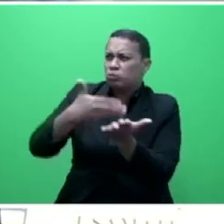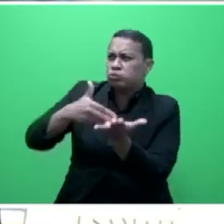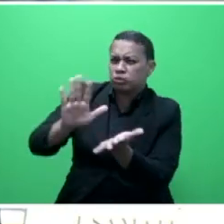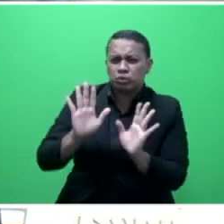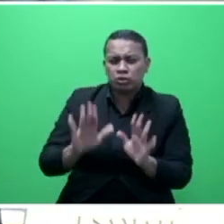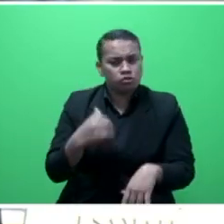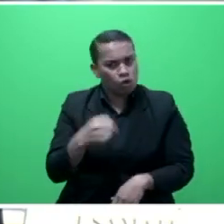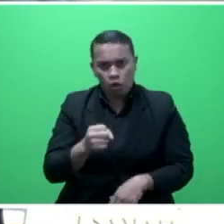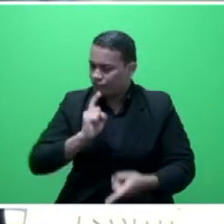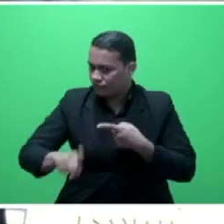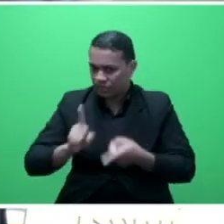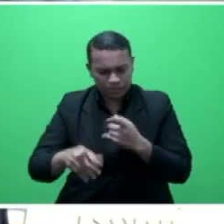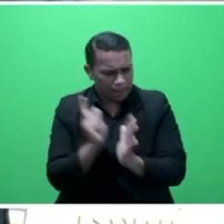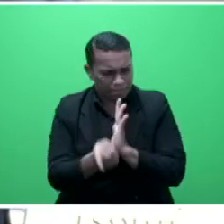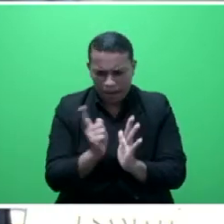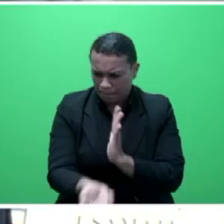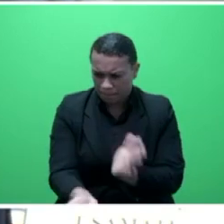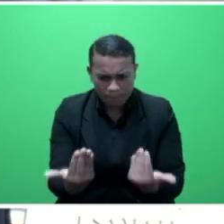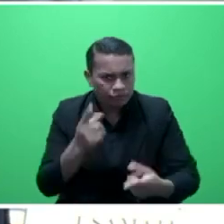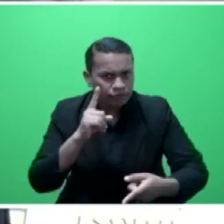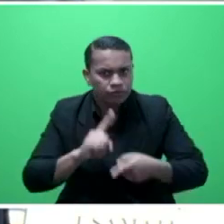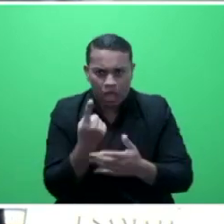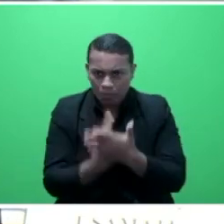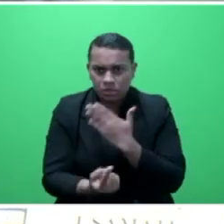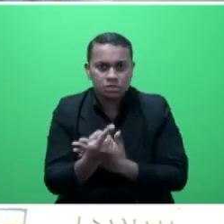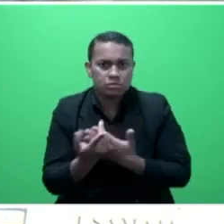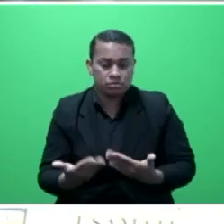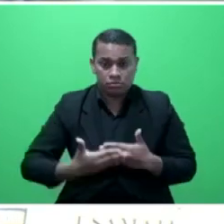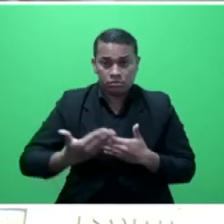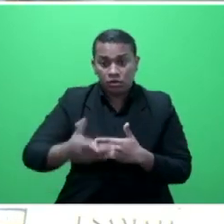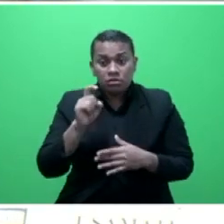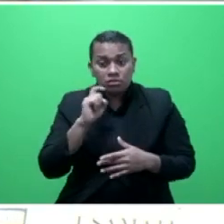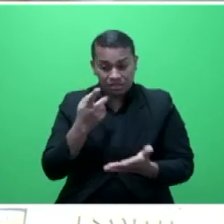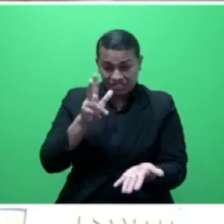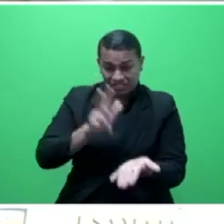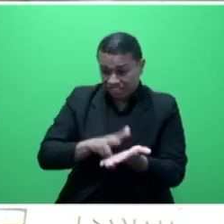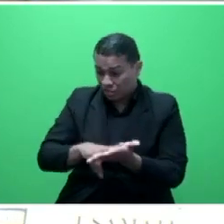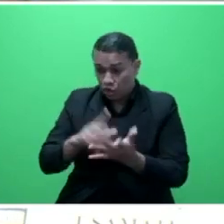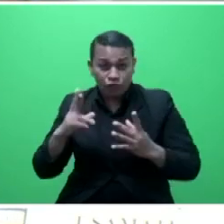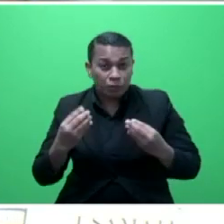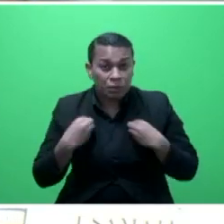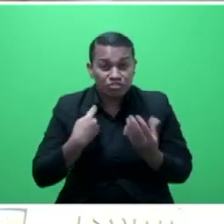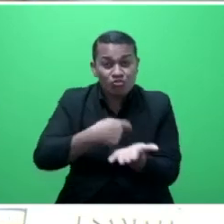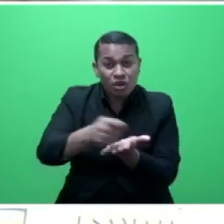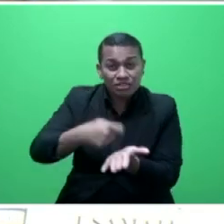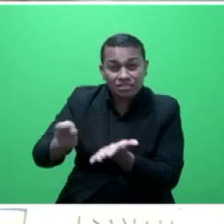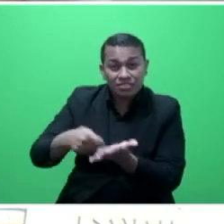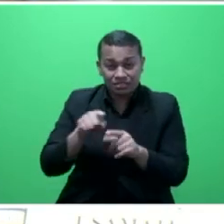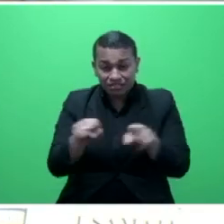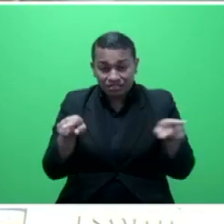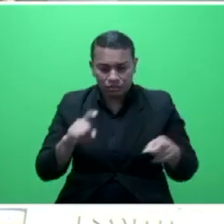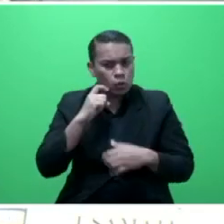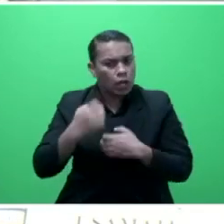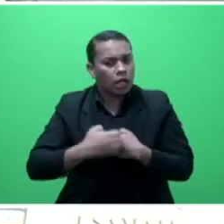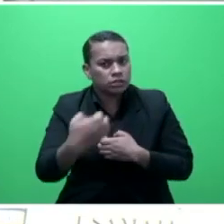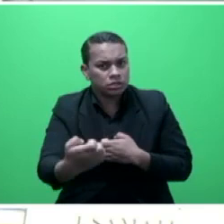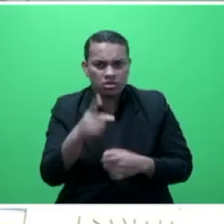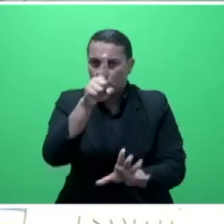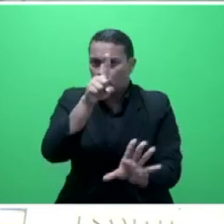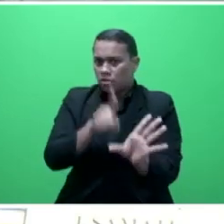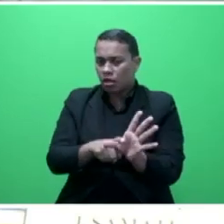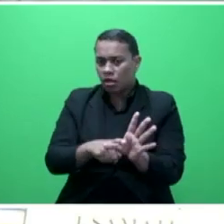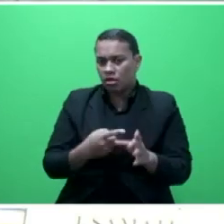landlords to claim tax deductions on the sum for any reductions made in commercial rent will be extended an additional year to 31